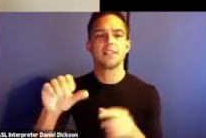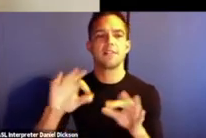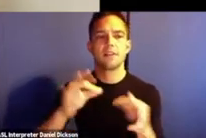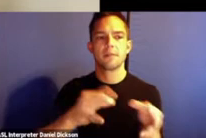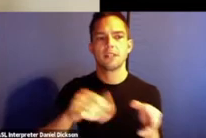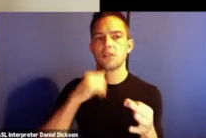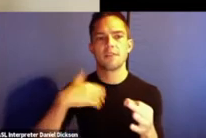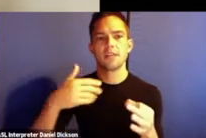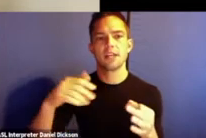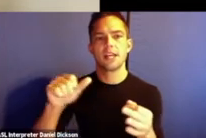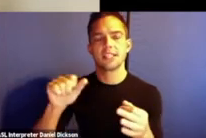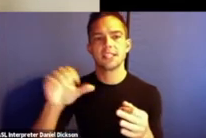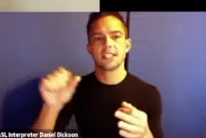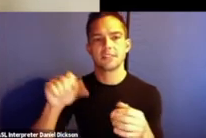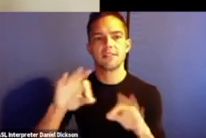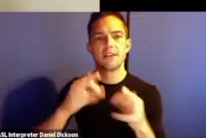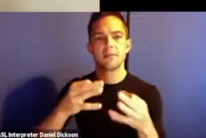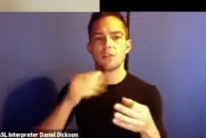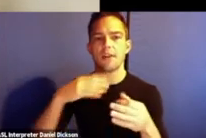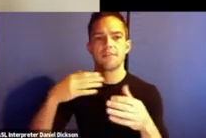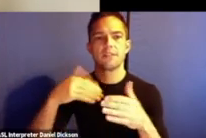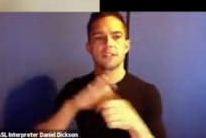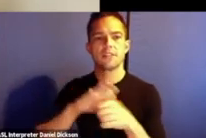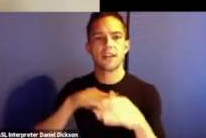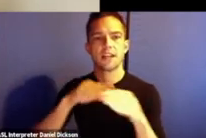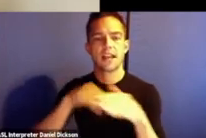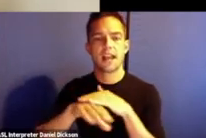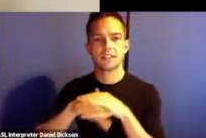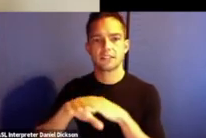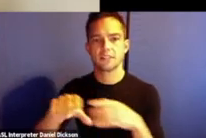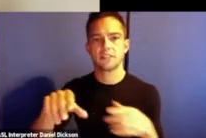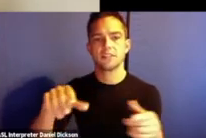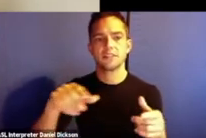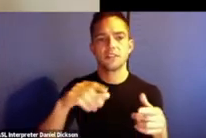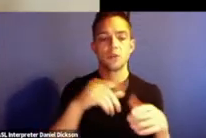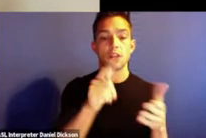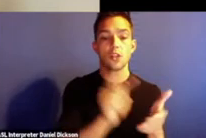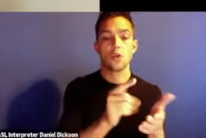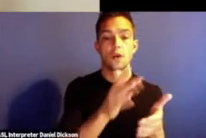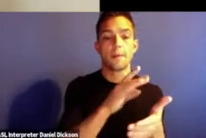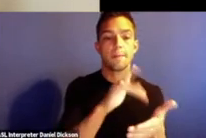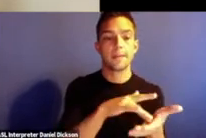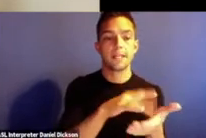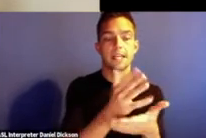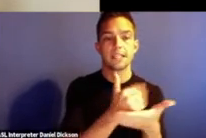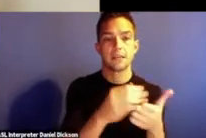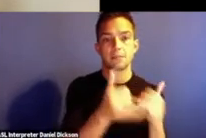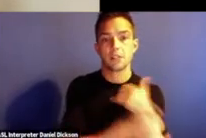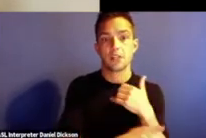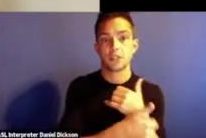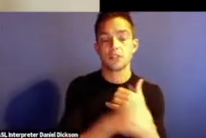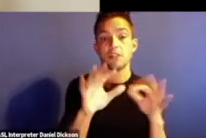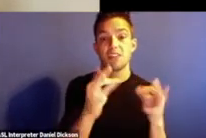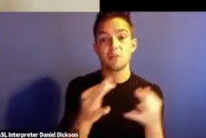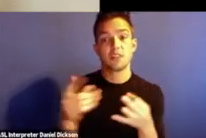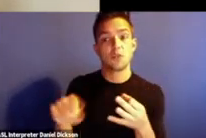higher SES families. The contrasts are even starker in low and middle income countries, where often only families with the